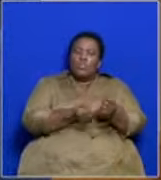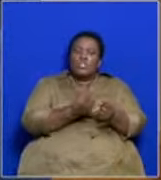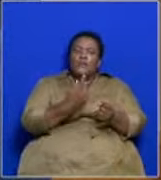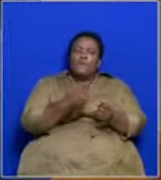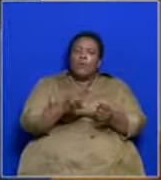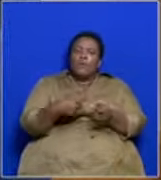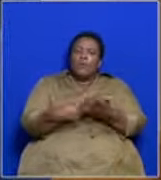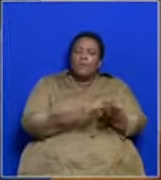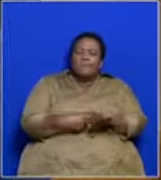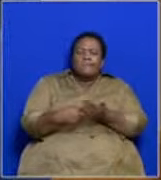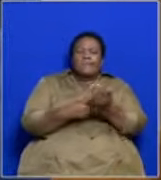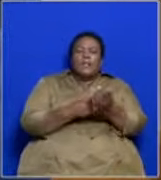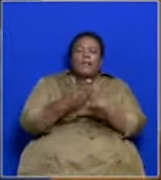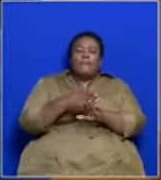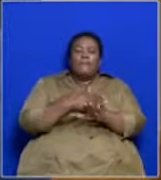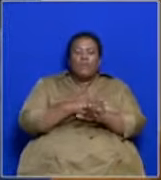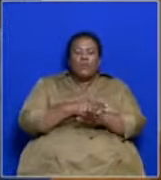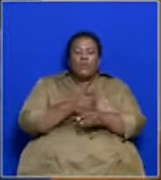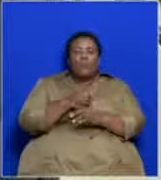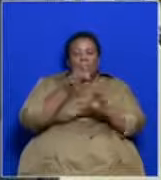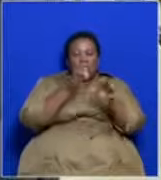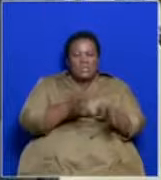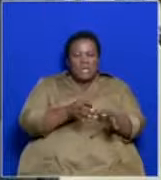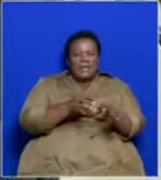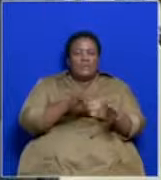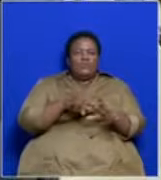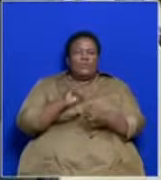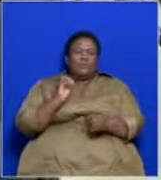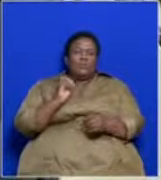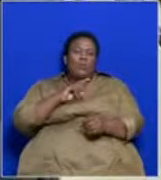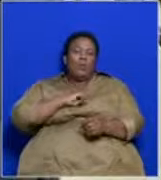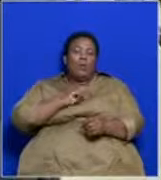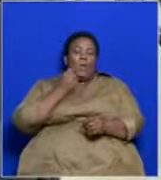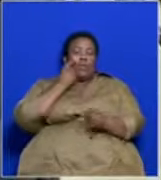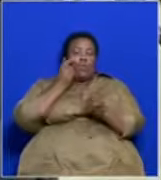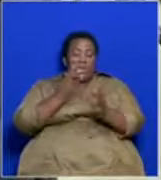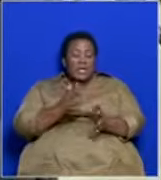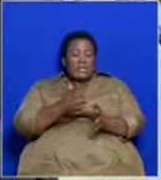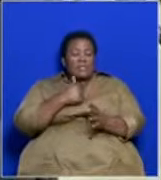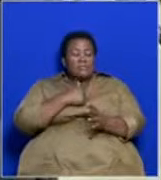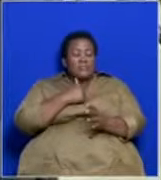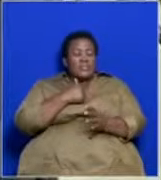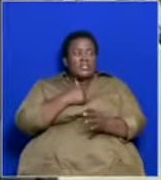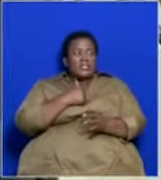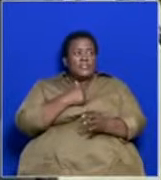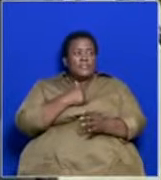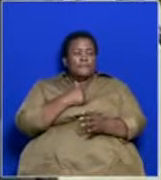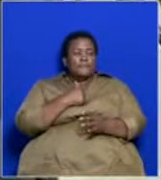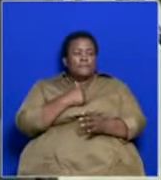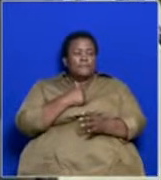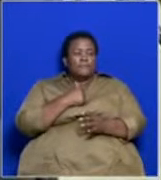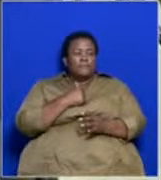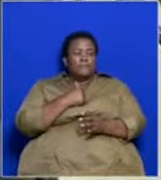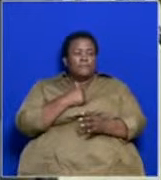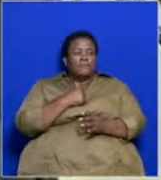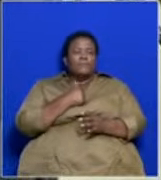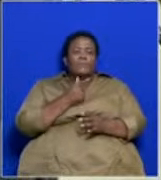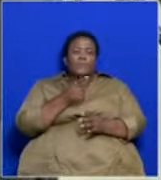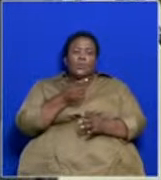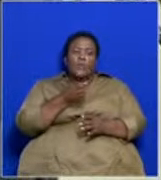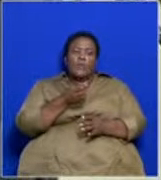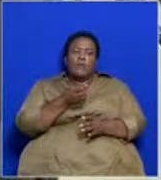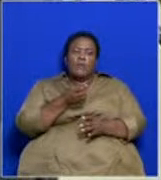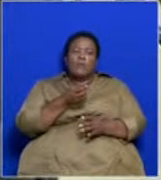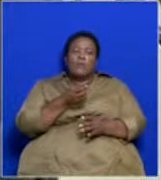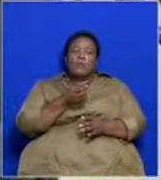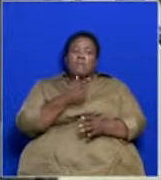withdrawn. Because these witnesses, when I was given instruction to subpoena, I